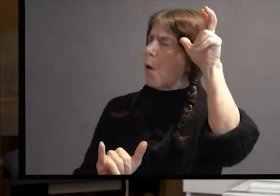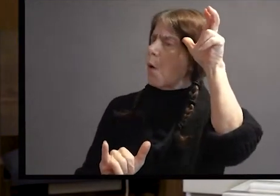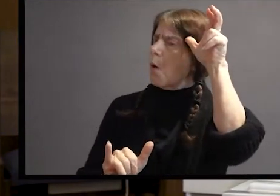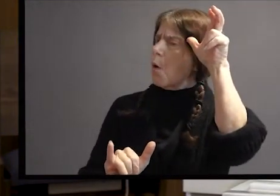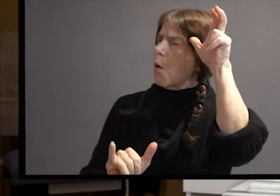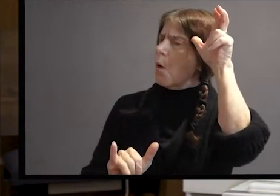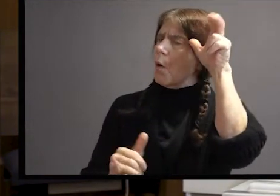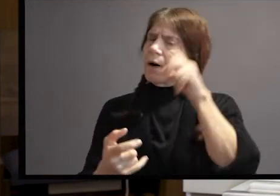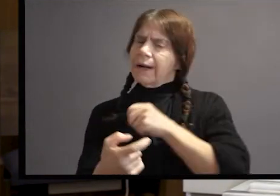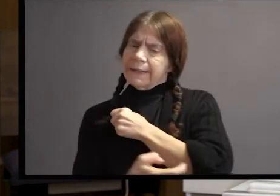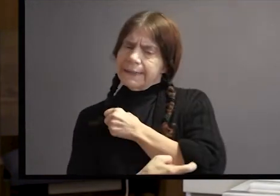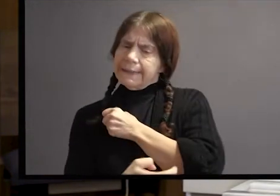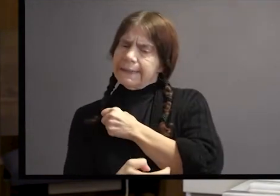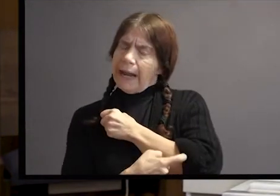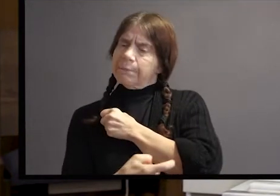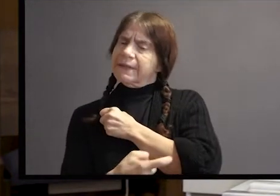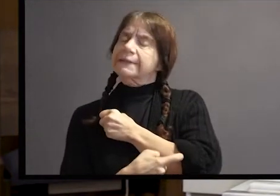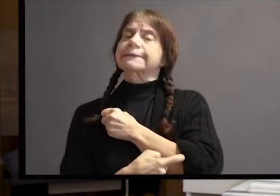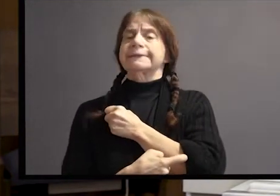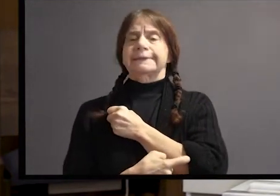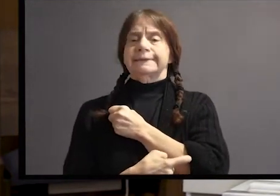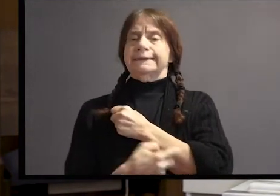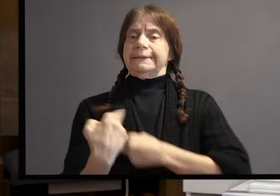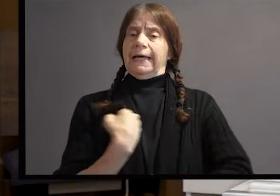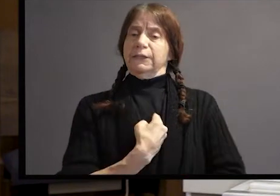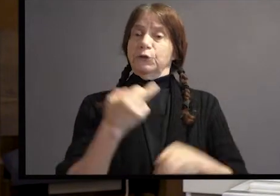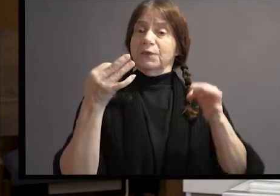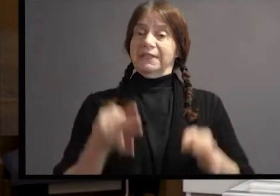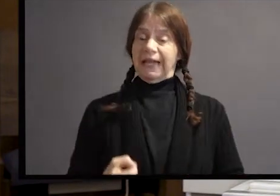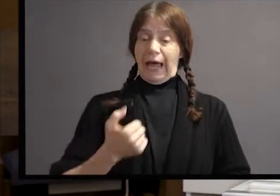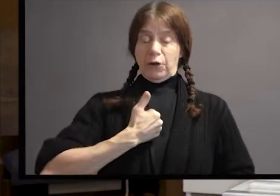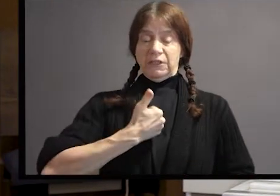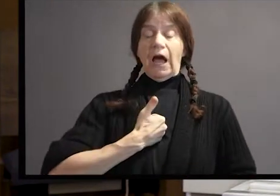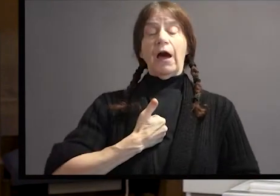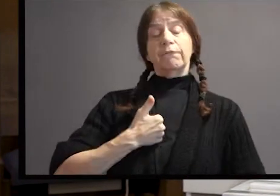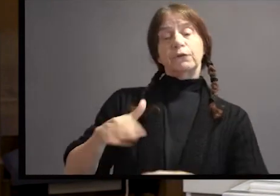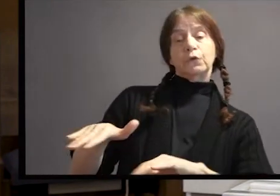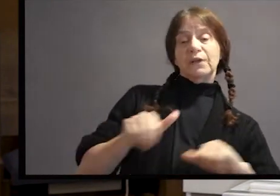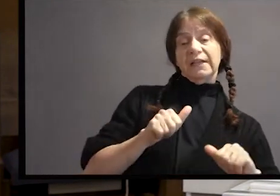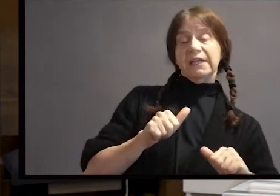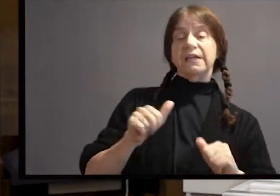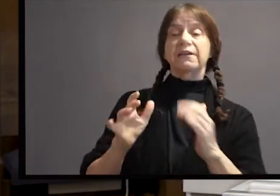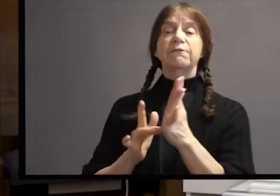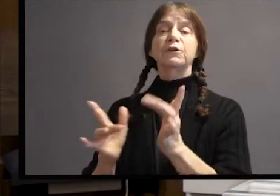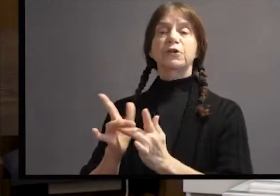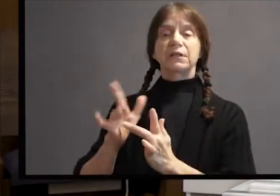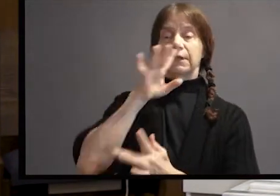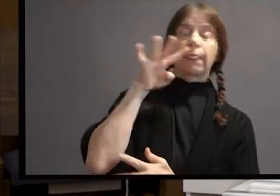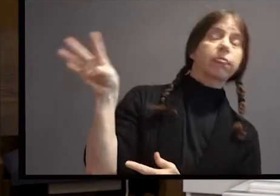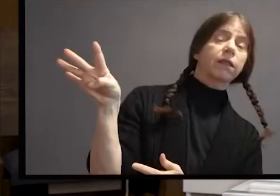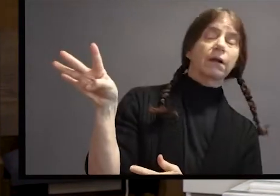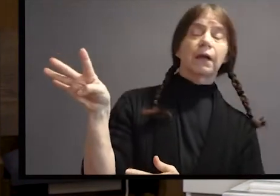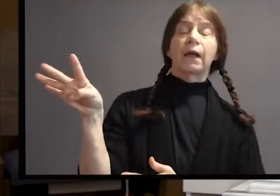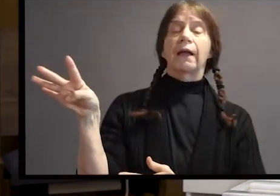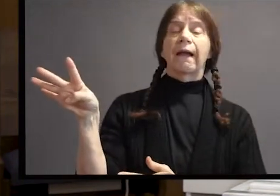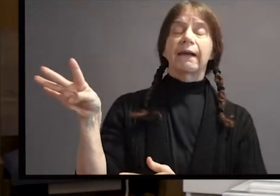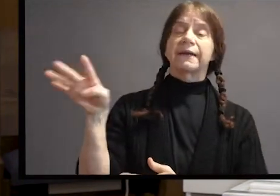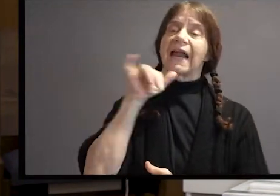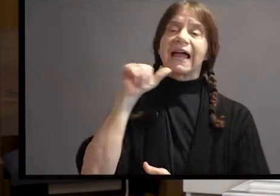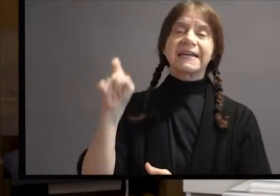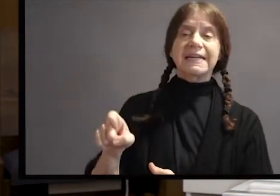flock on our own accord. He wants us away from the protection of our